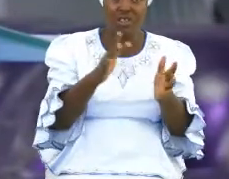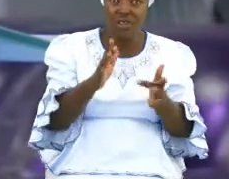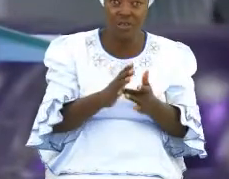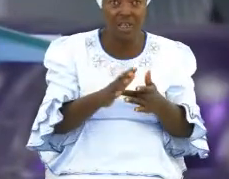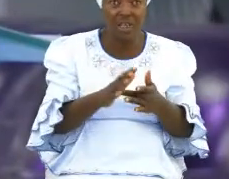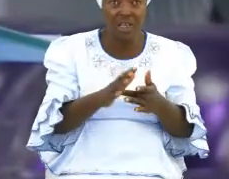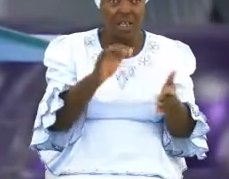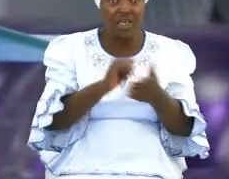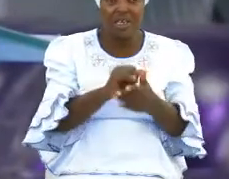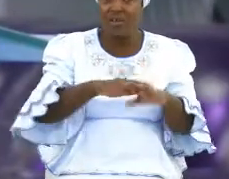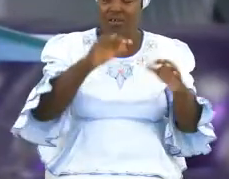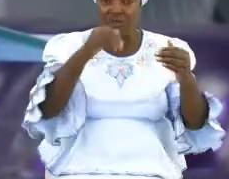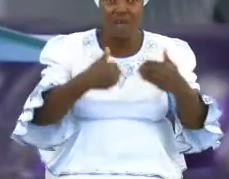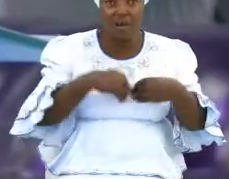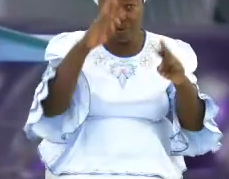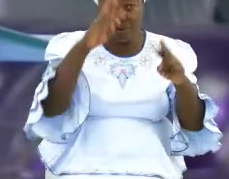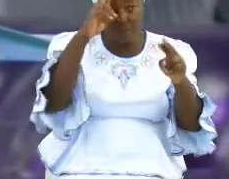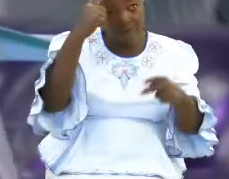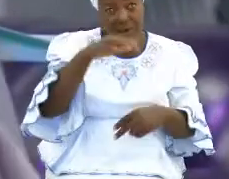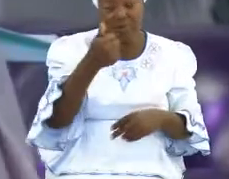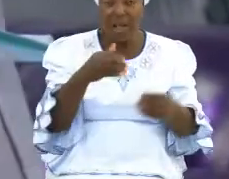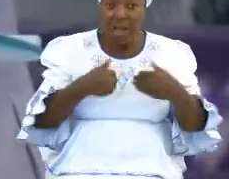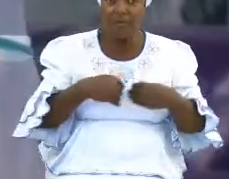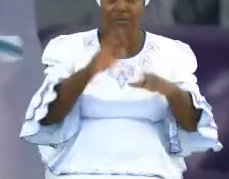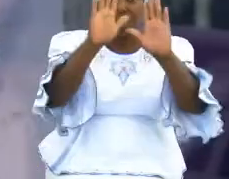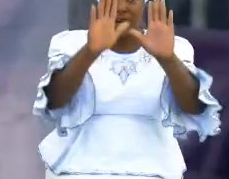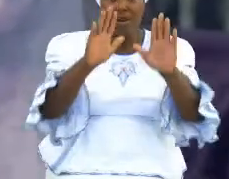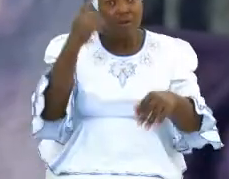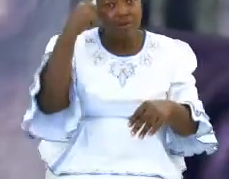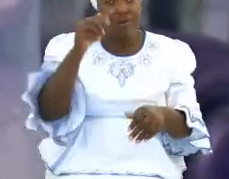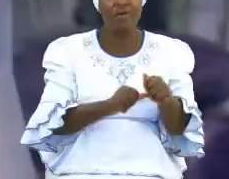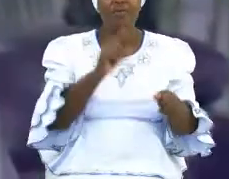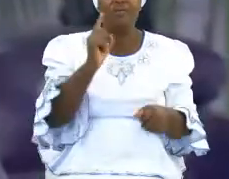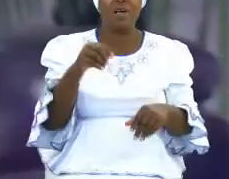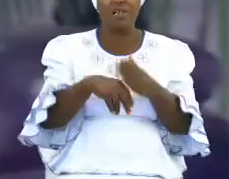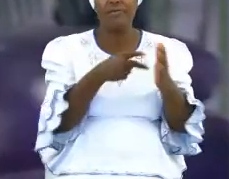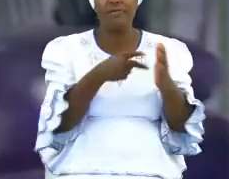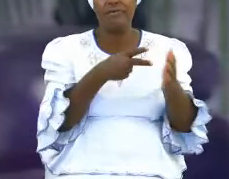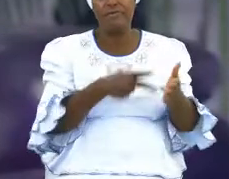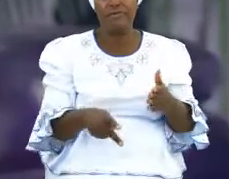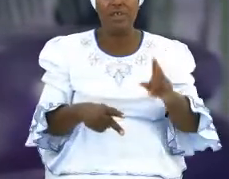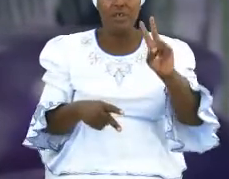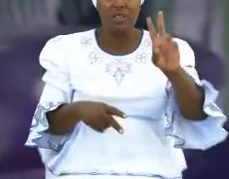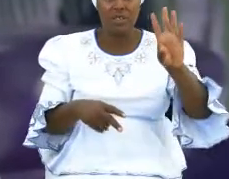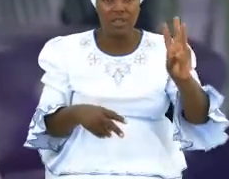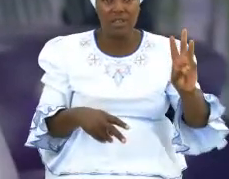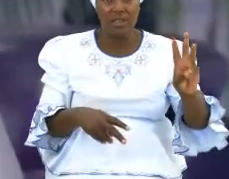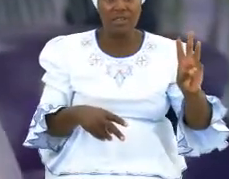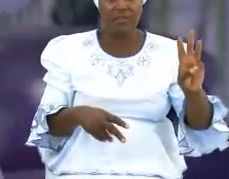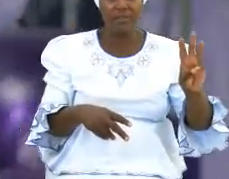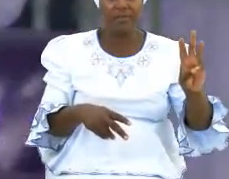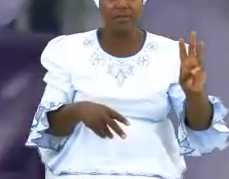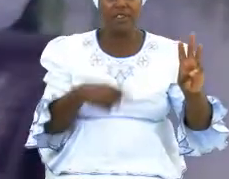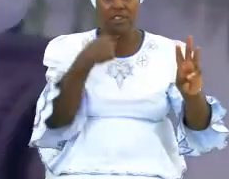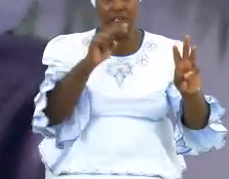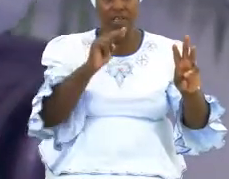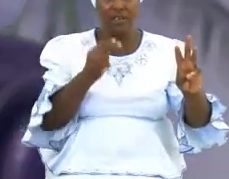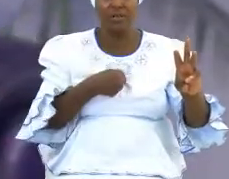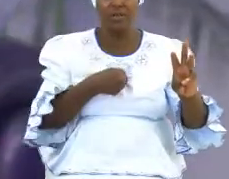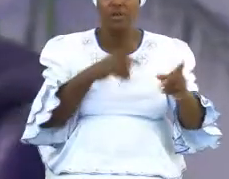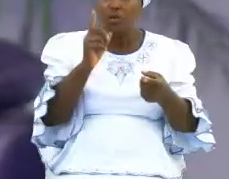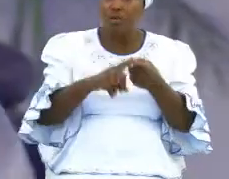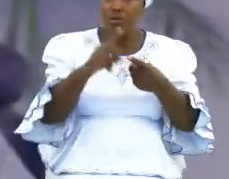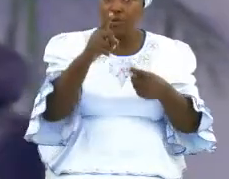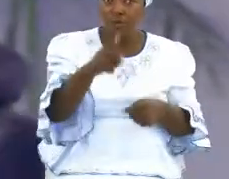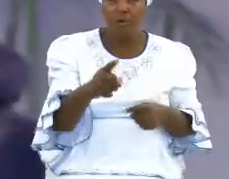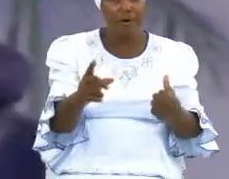for everyone. It's for the whosoever. In verse 26, he then tells us, unto you,